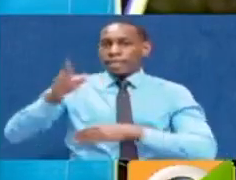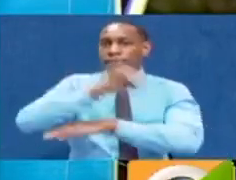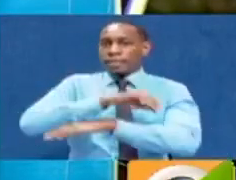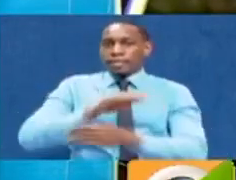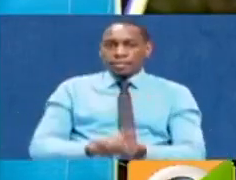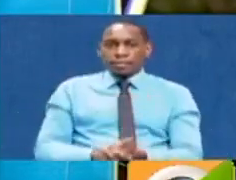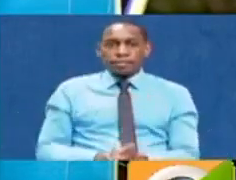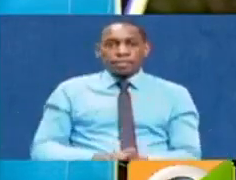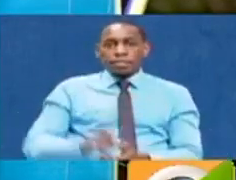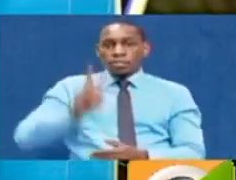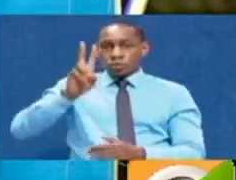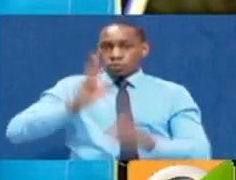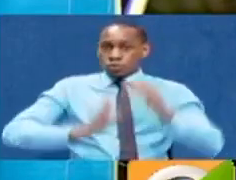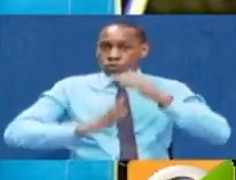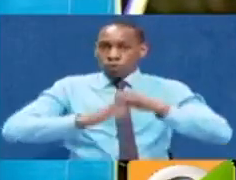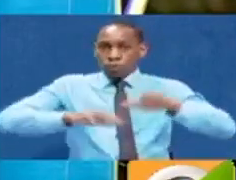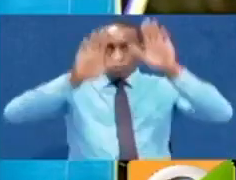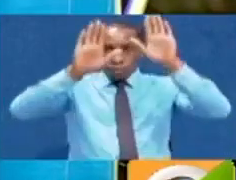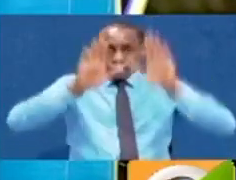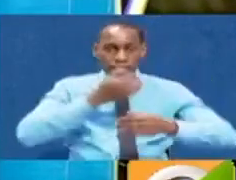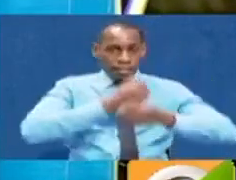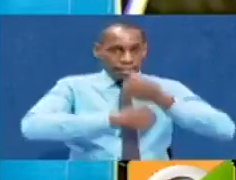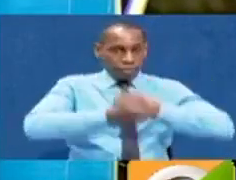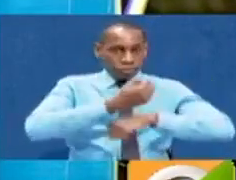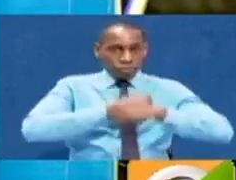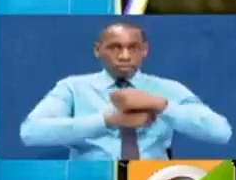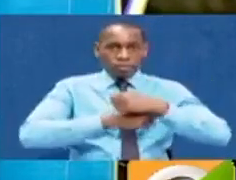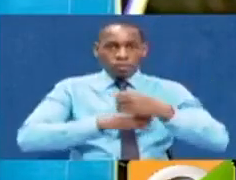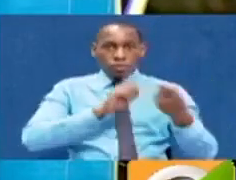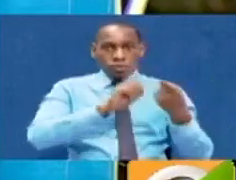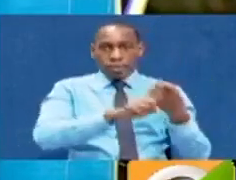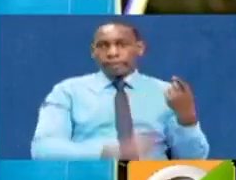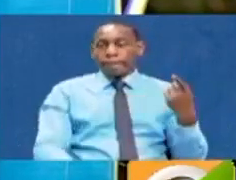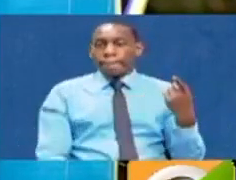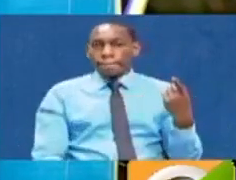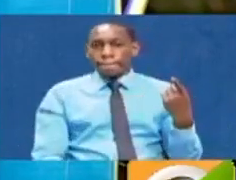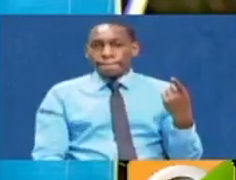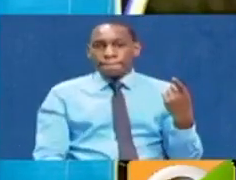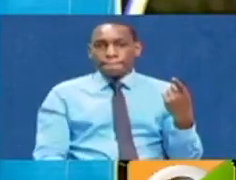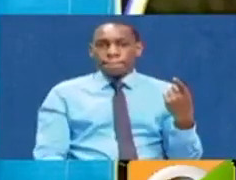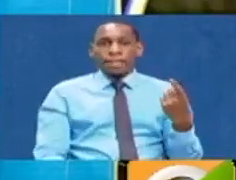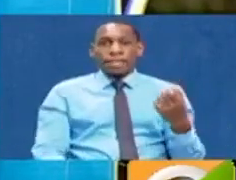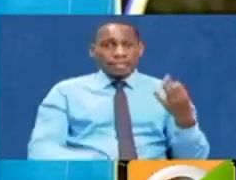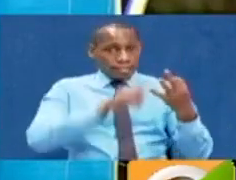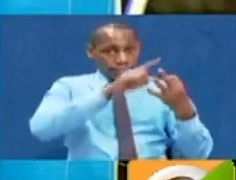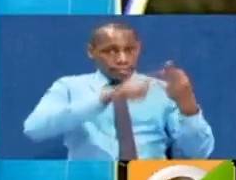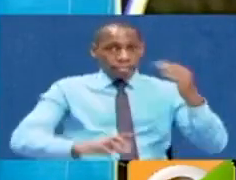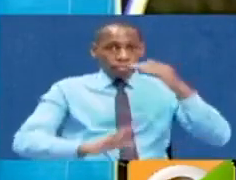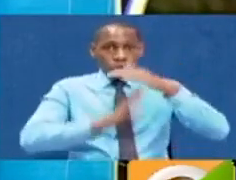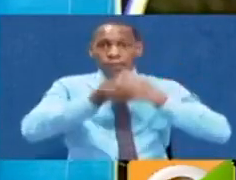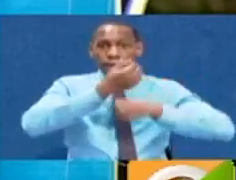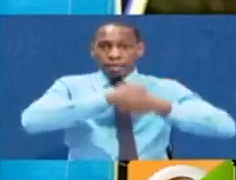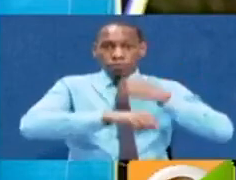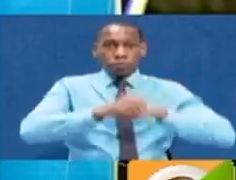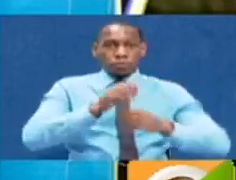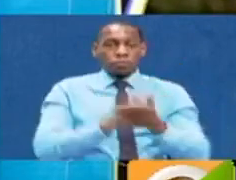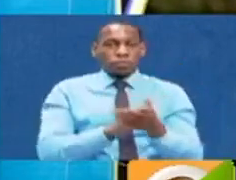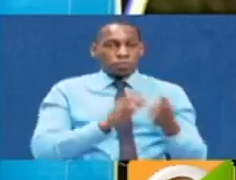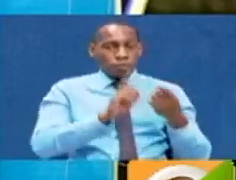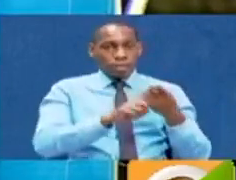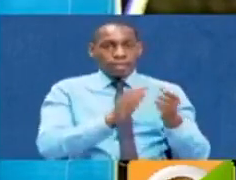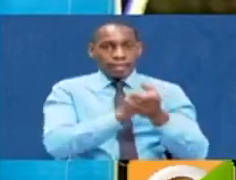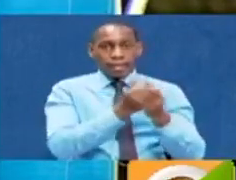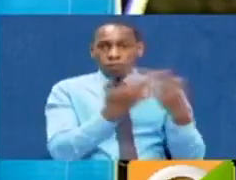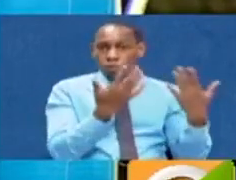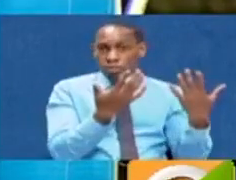two most important interventions are, or three most important interventions are,